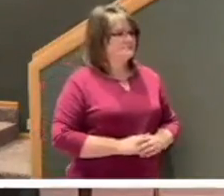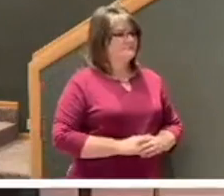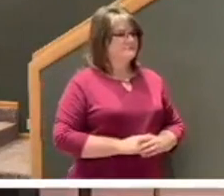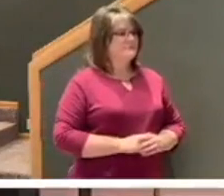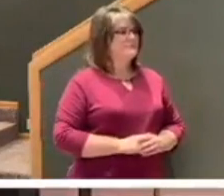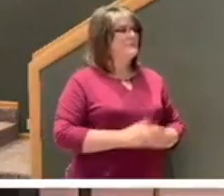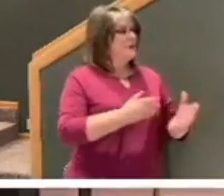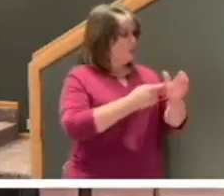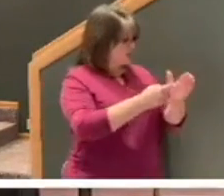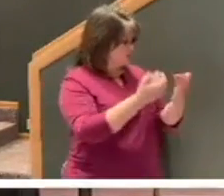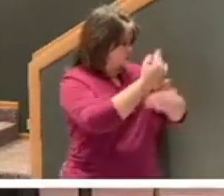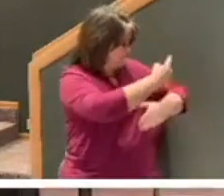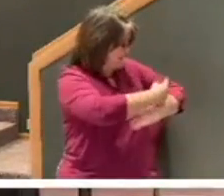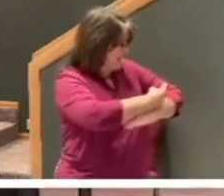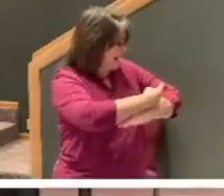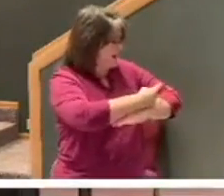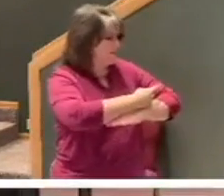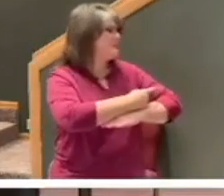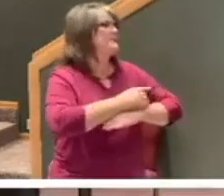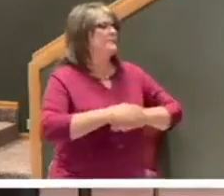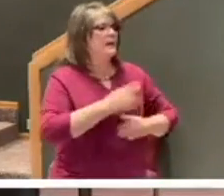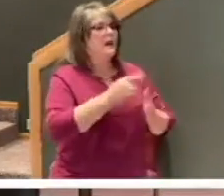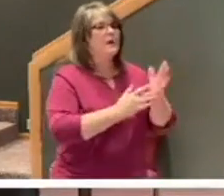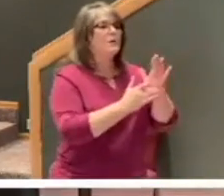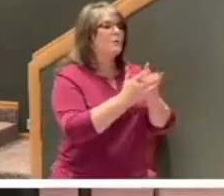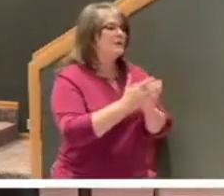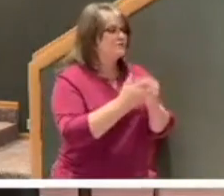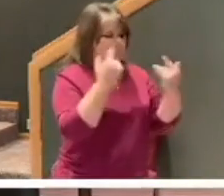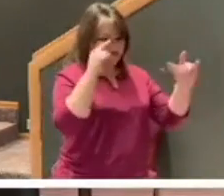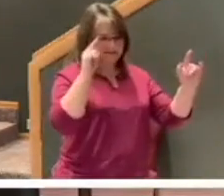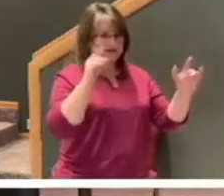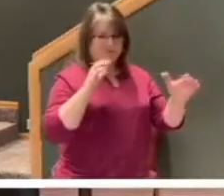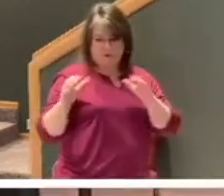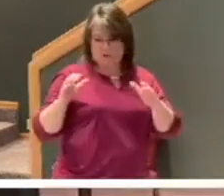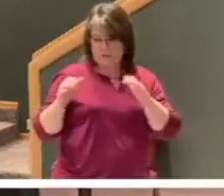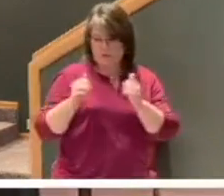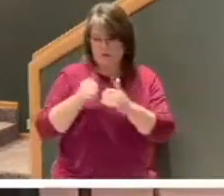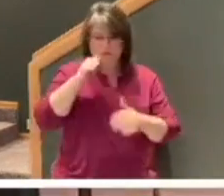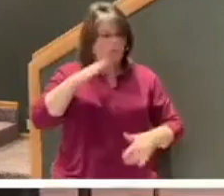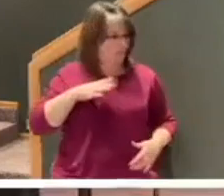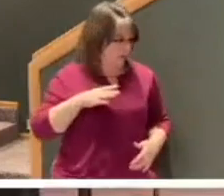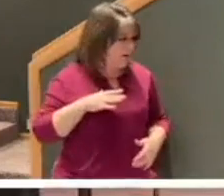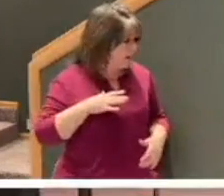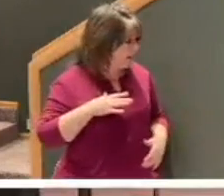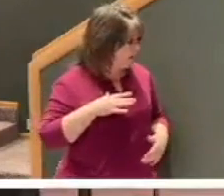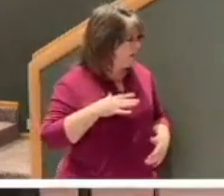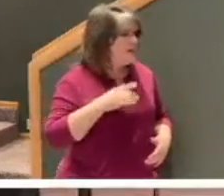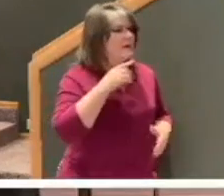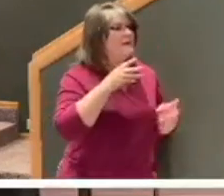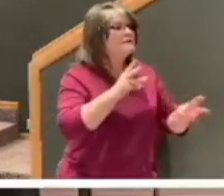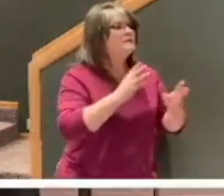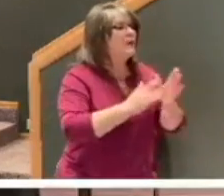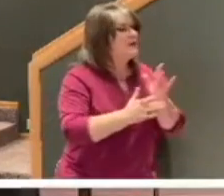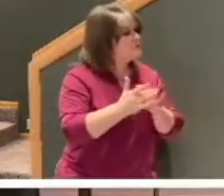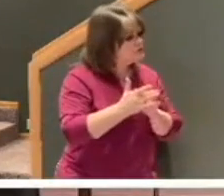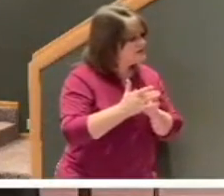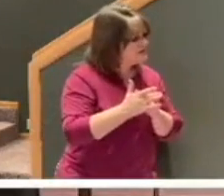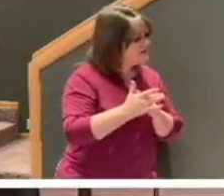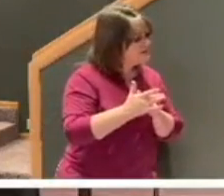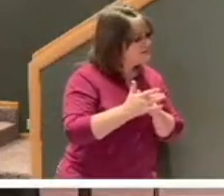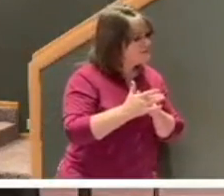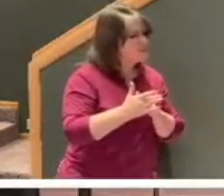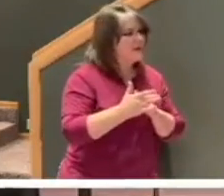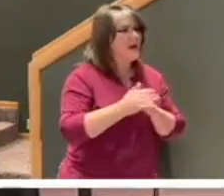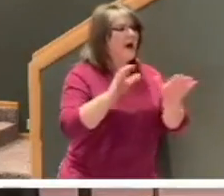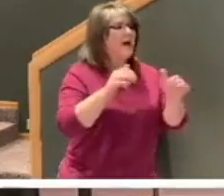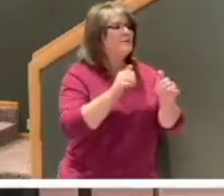What I want to show you today is, and what Jesus successfully communicated to this woman, is the way of Jesus. And I'm going to